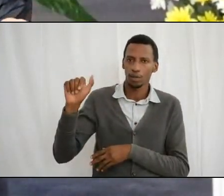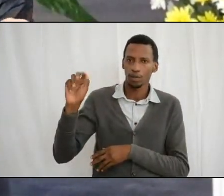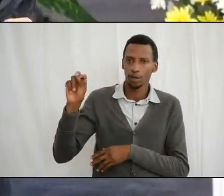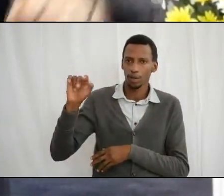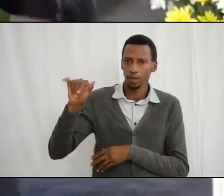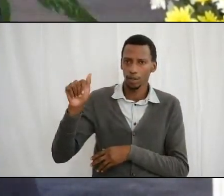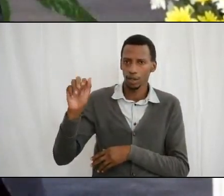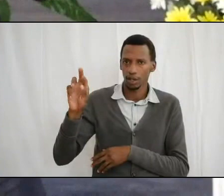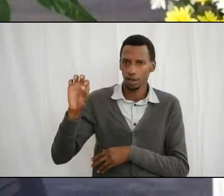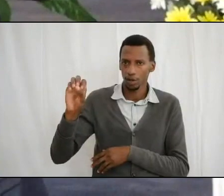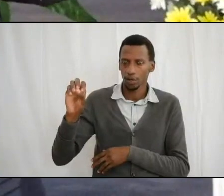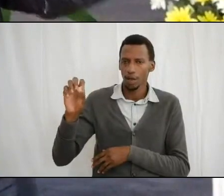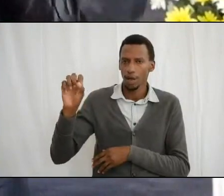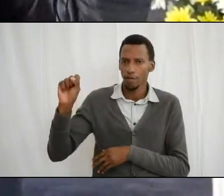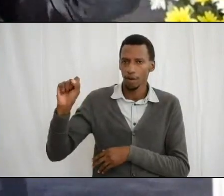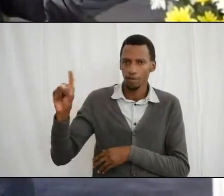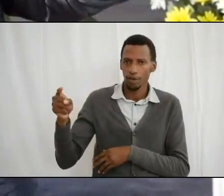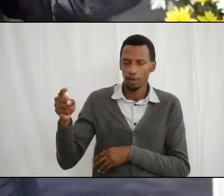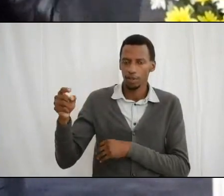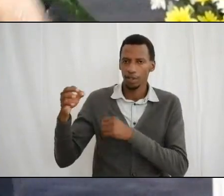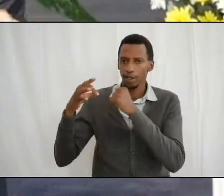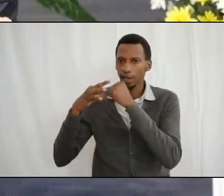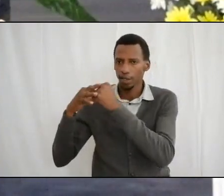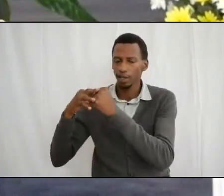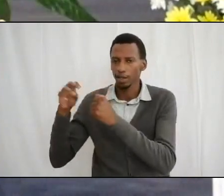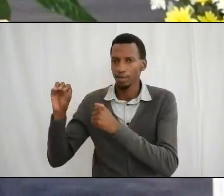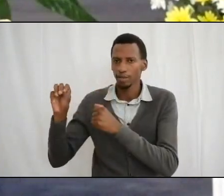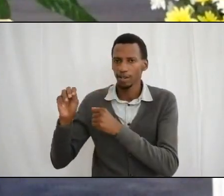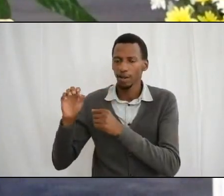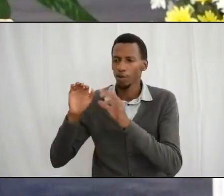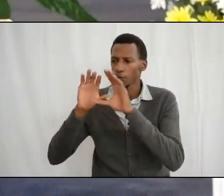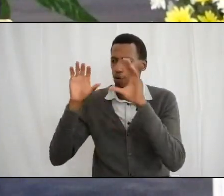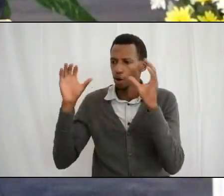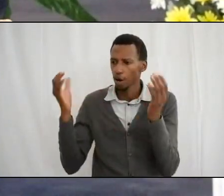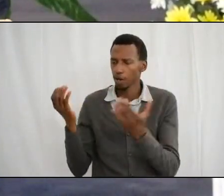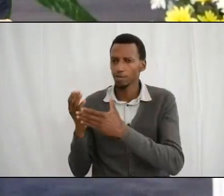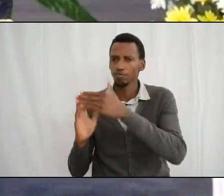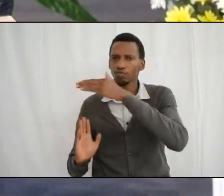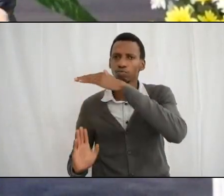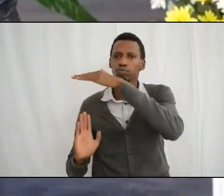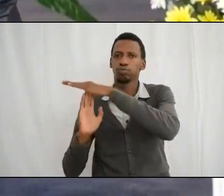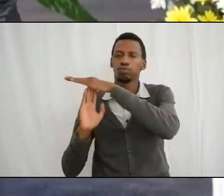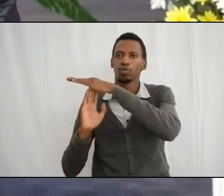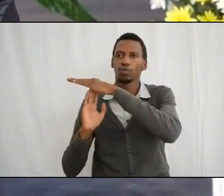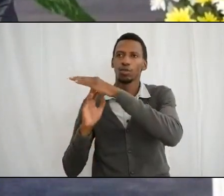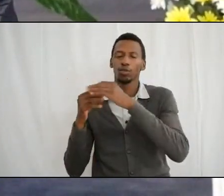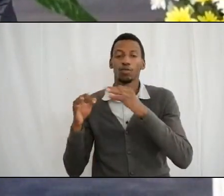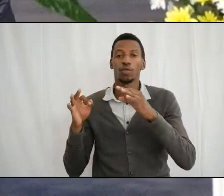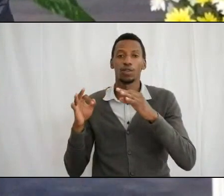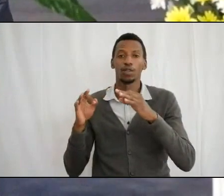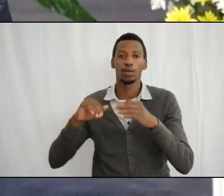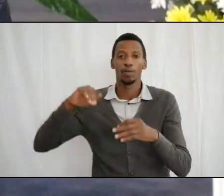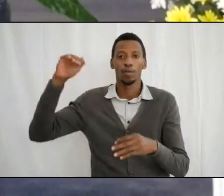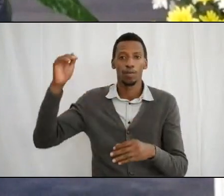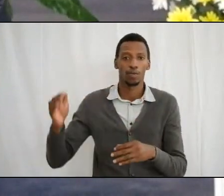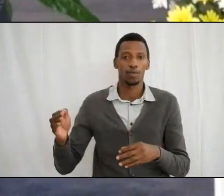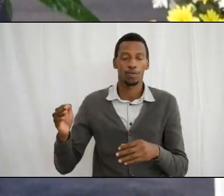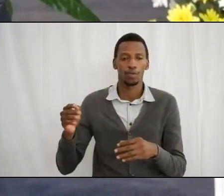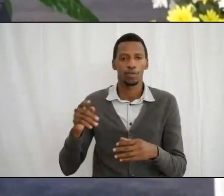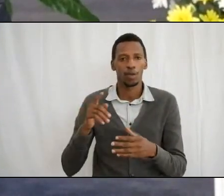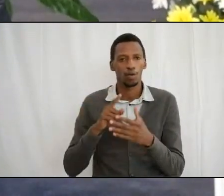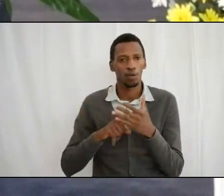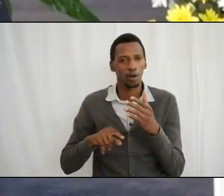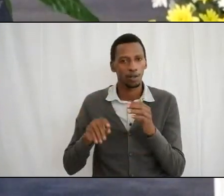5,895 meters. It's a tall mountain. It's the world's tallest freestanding mountain. And what became